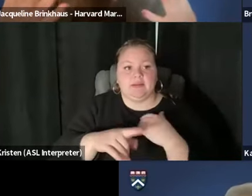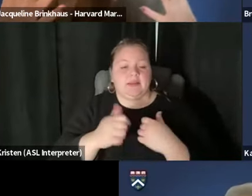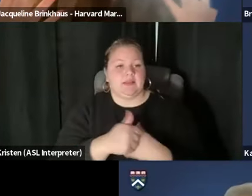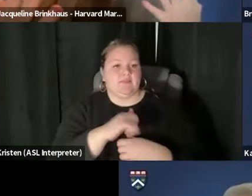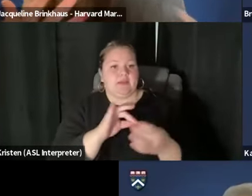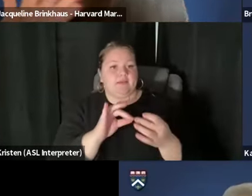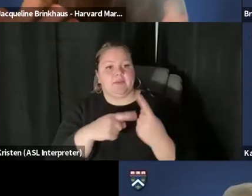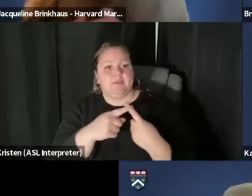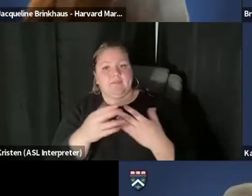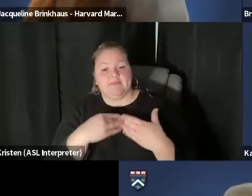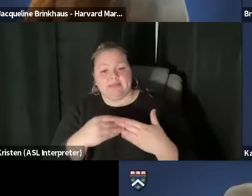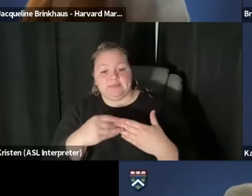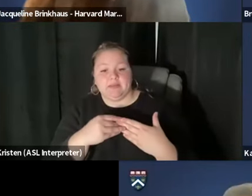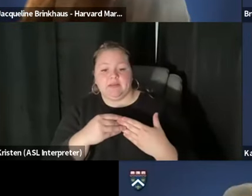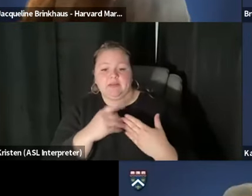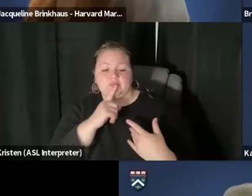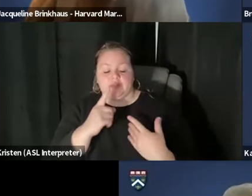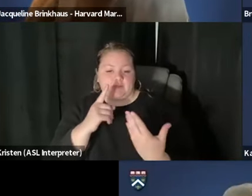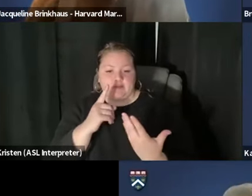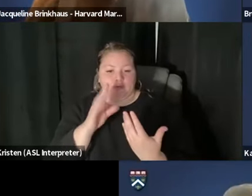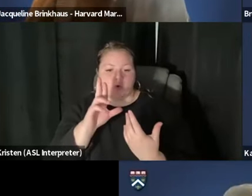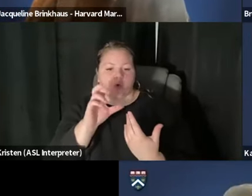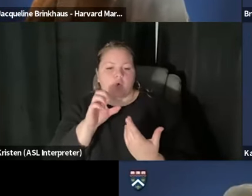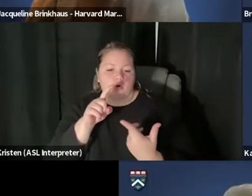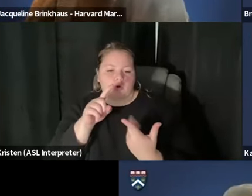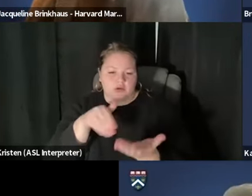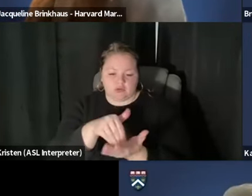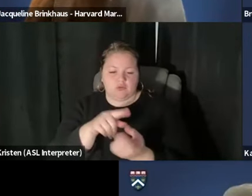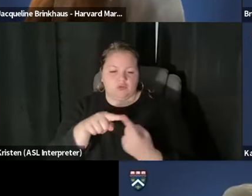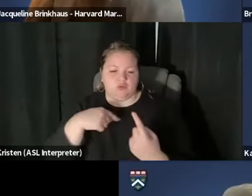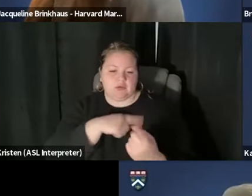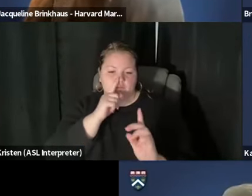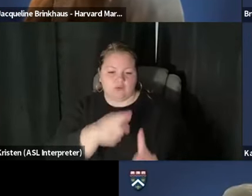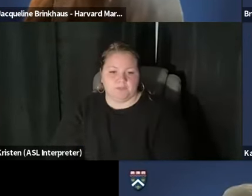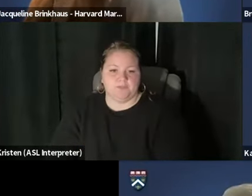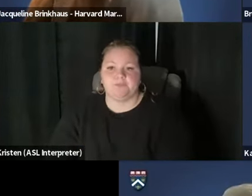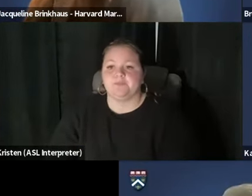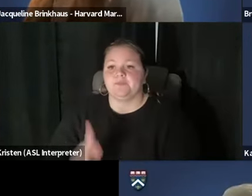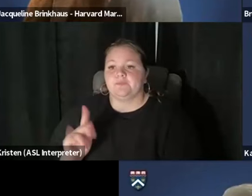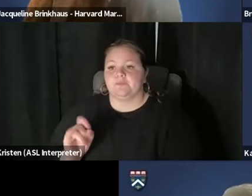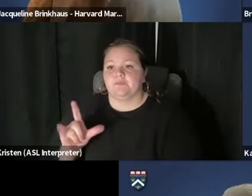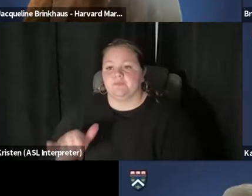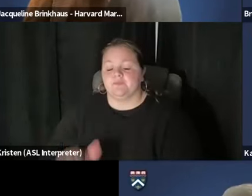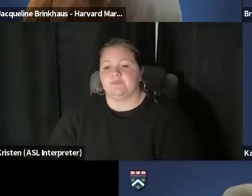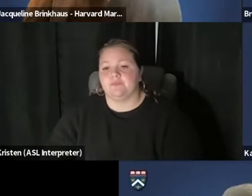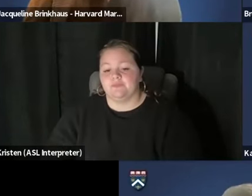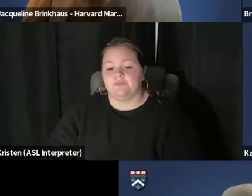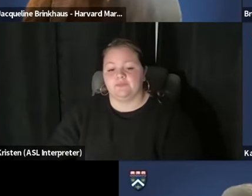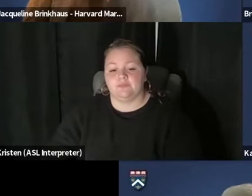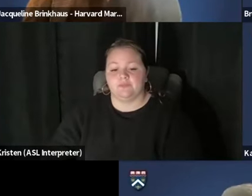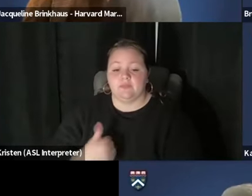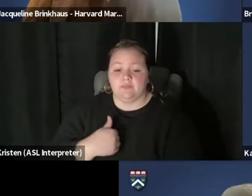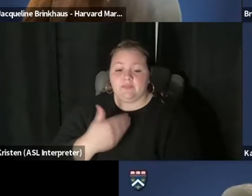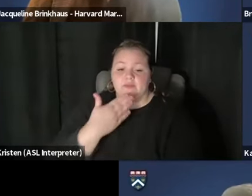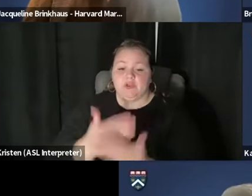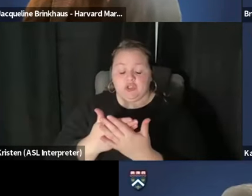is is core to our mission here at Extension. Kisley, how about you? Yeah, so I have a good amount of experience in this